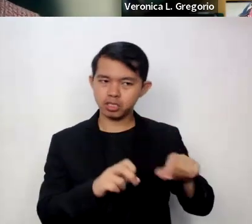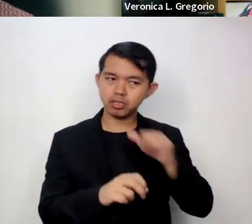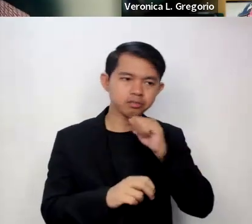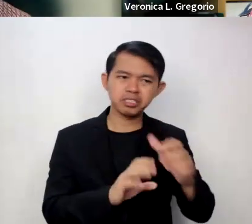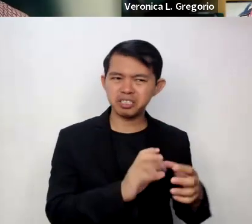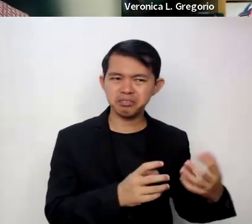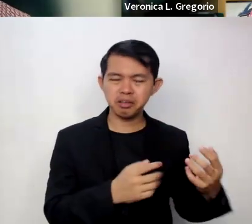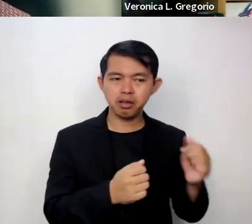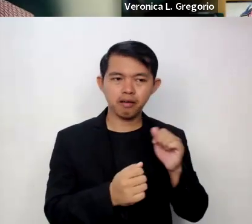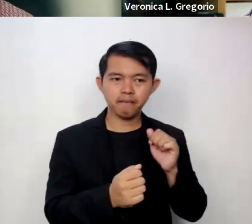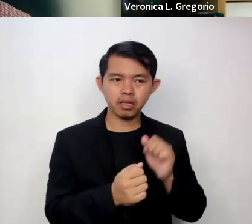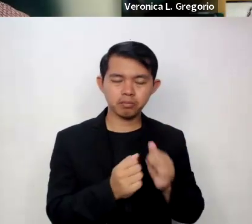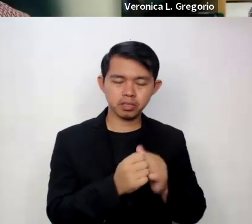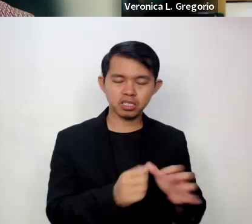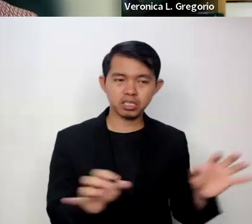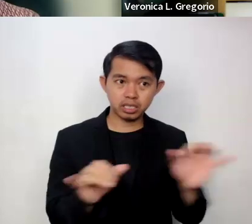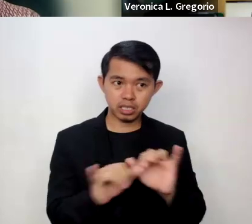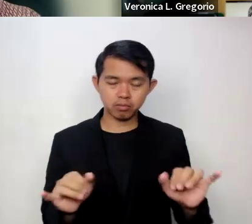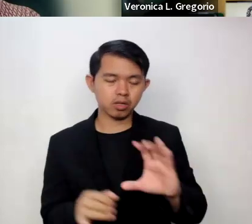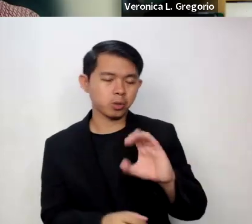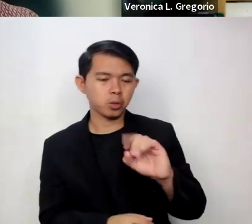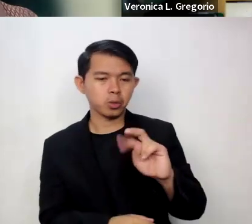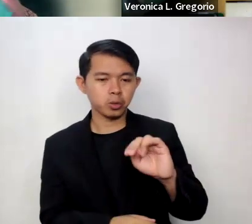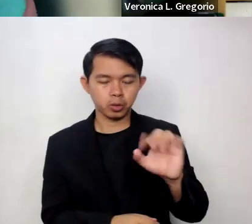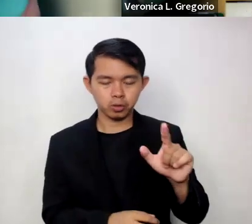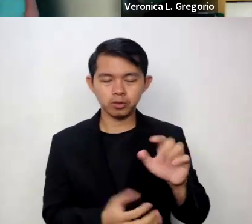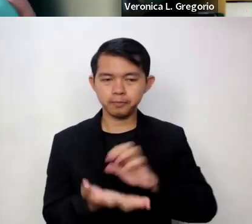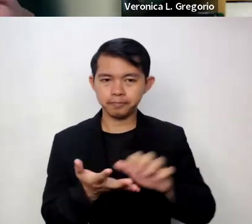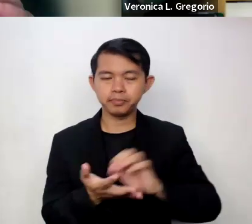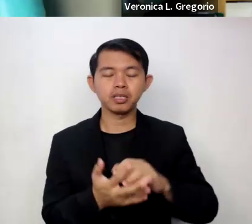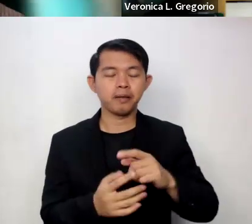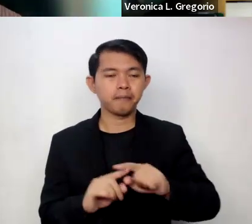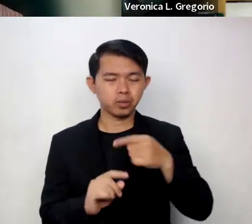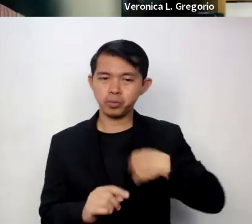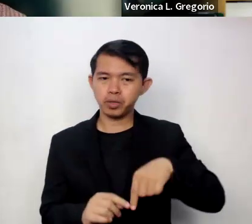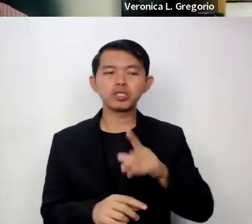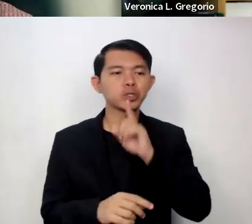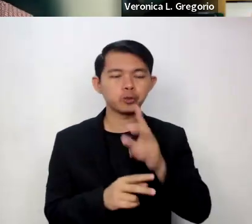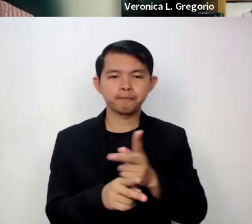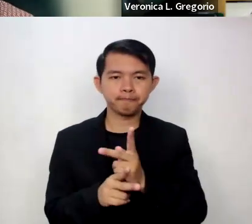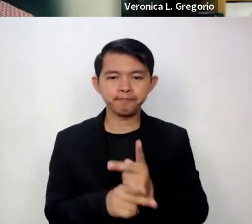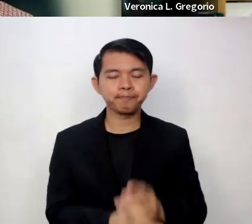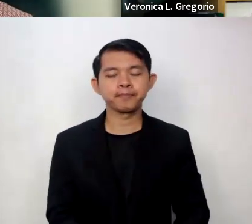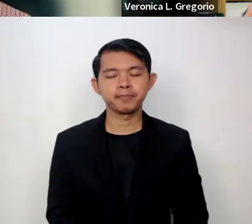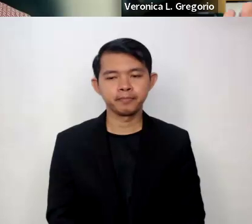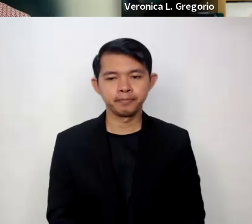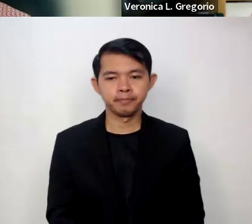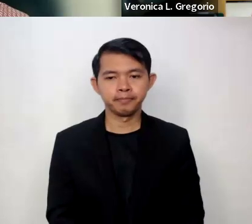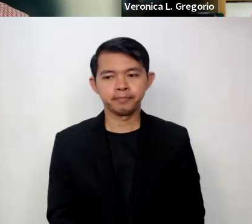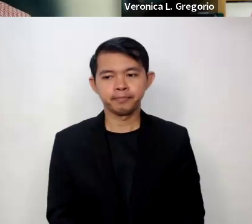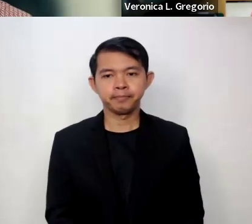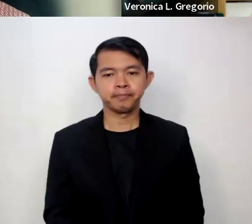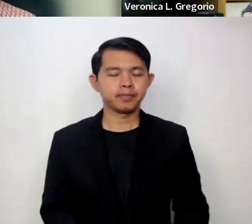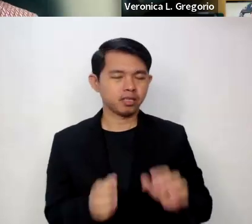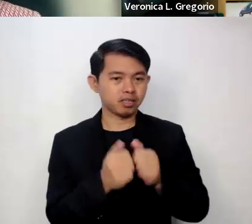extractive practices, and we're very critical of that, right? How visa